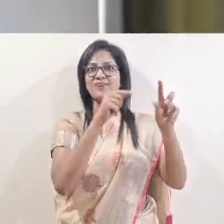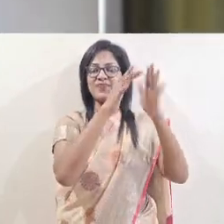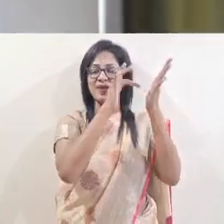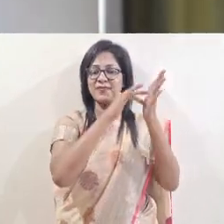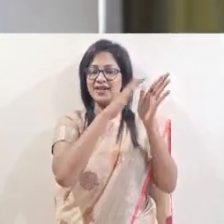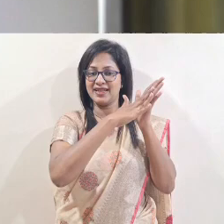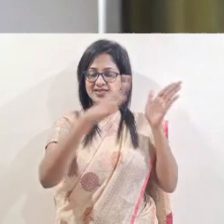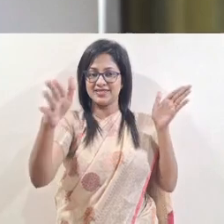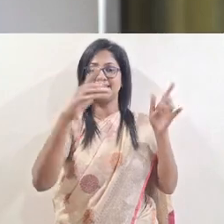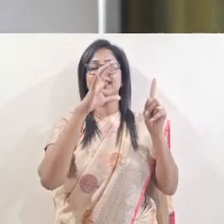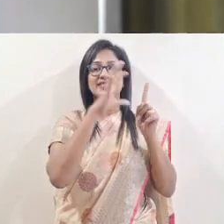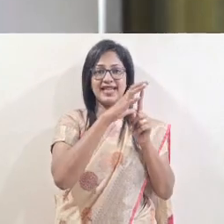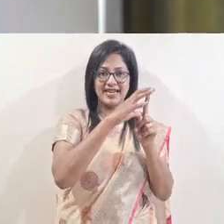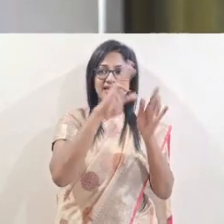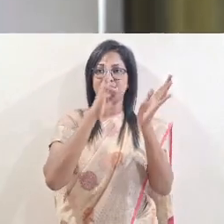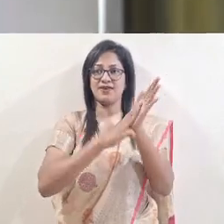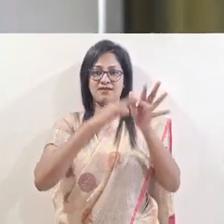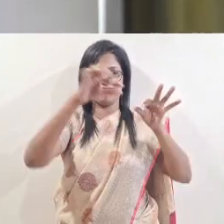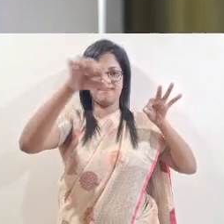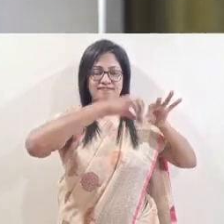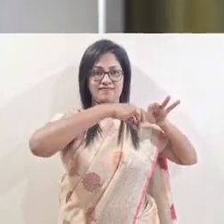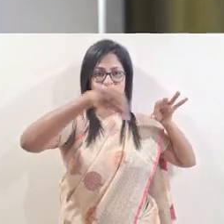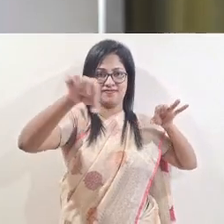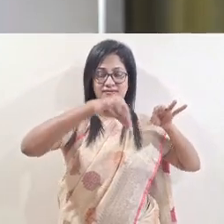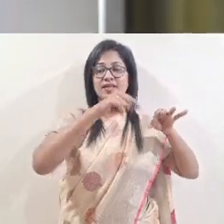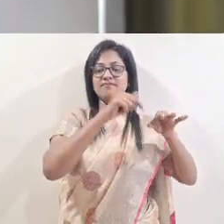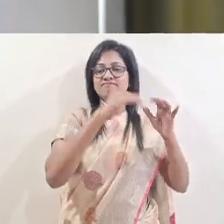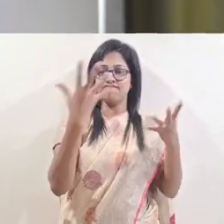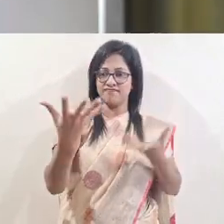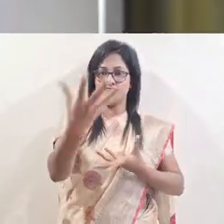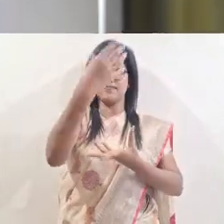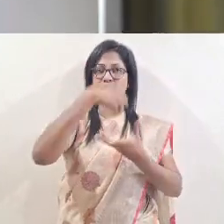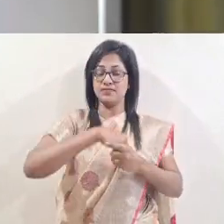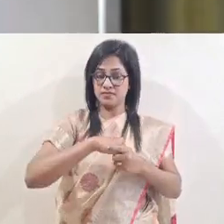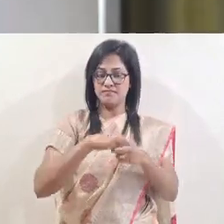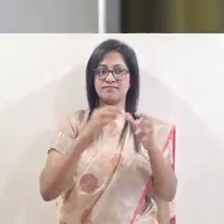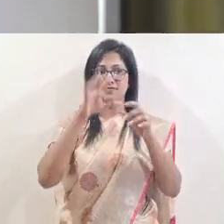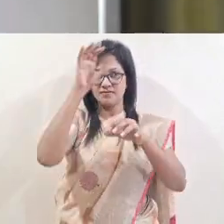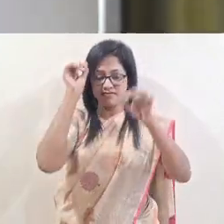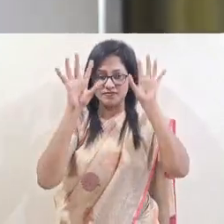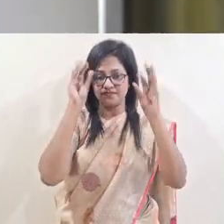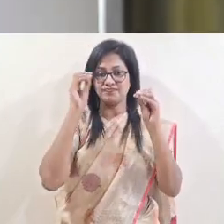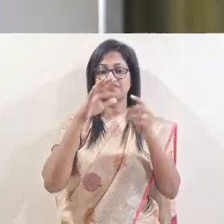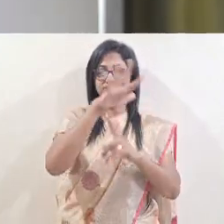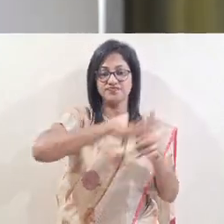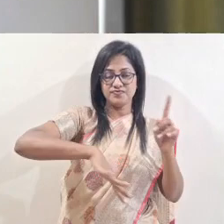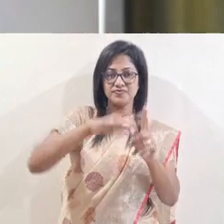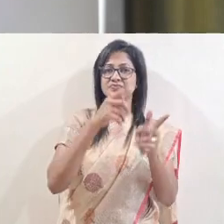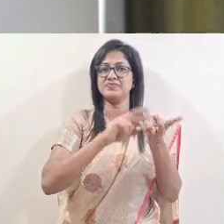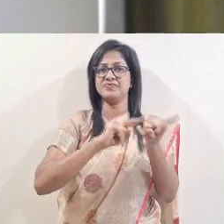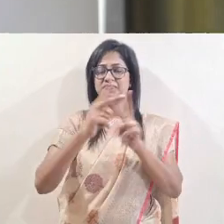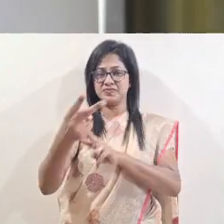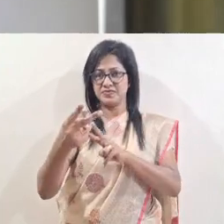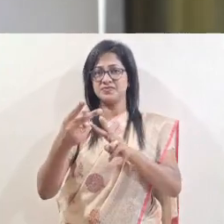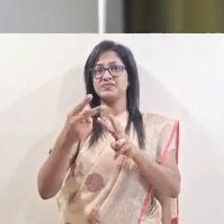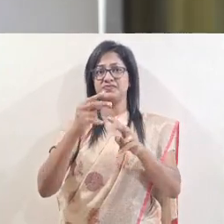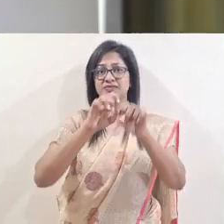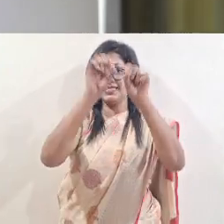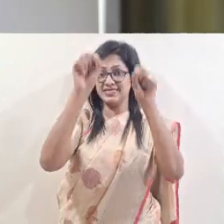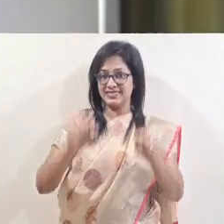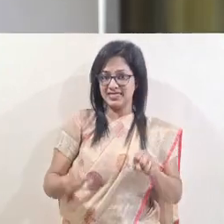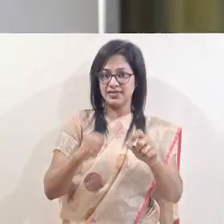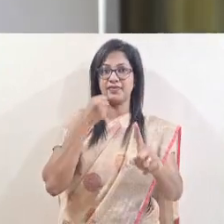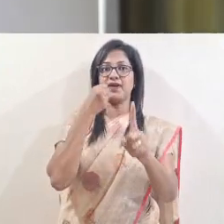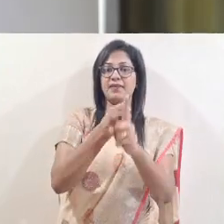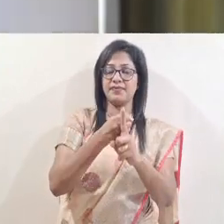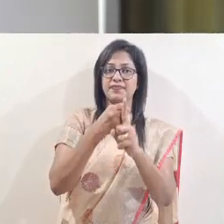Meerut corridor. So join me in exploring how regional rapid transit system will impact the development along the Delhi Ghaziabad Meerut